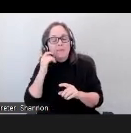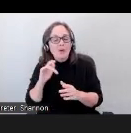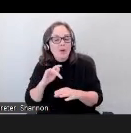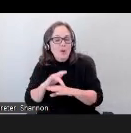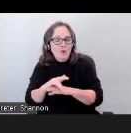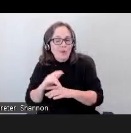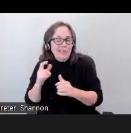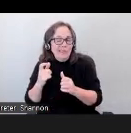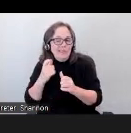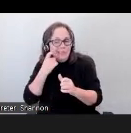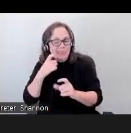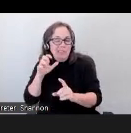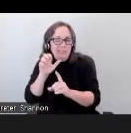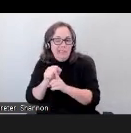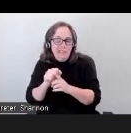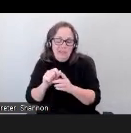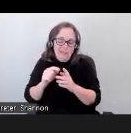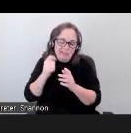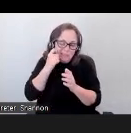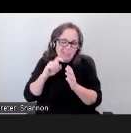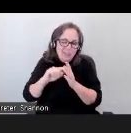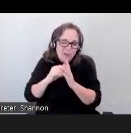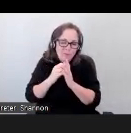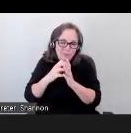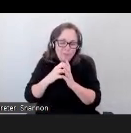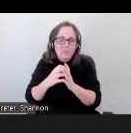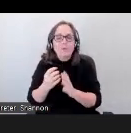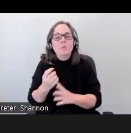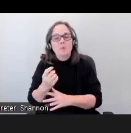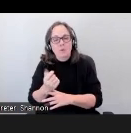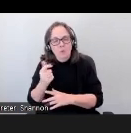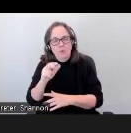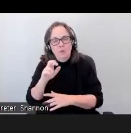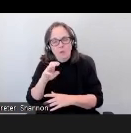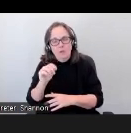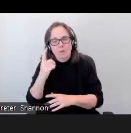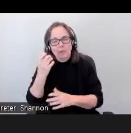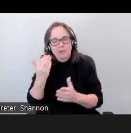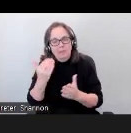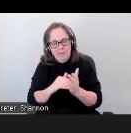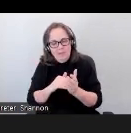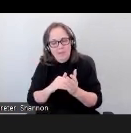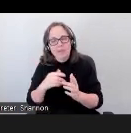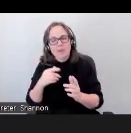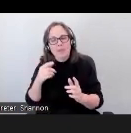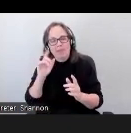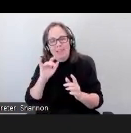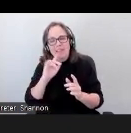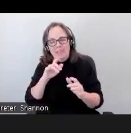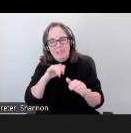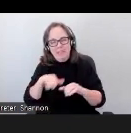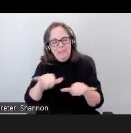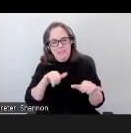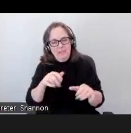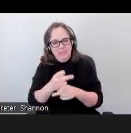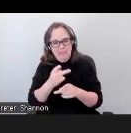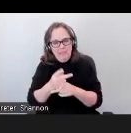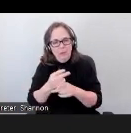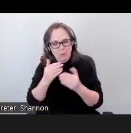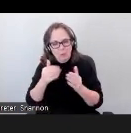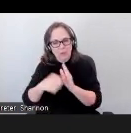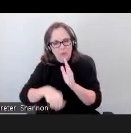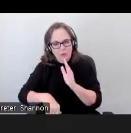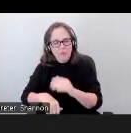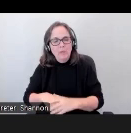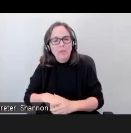still going ahead and doing surgery and removing the rectum because that is, again, the gold standard care. But as you can